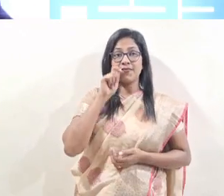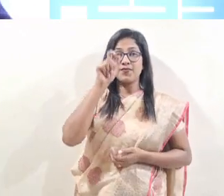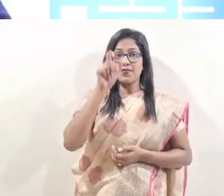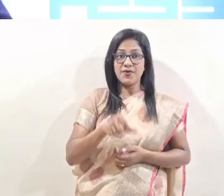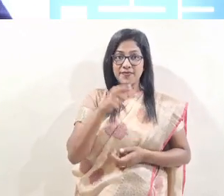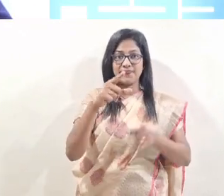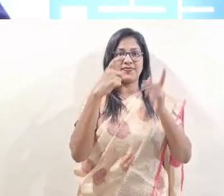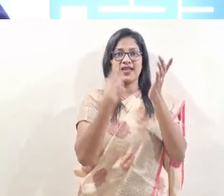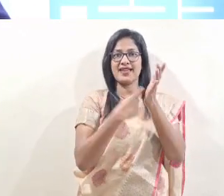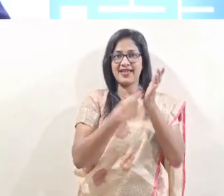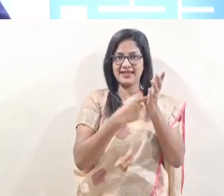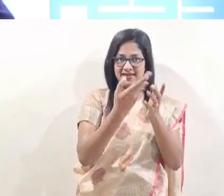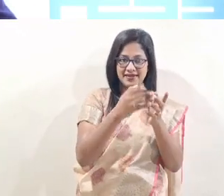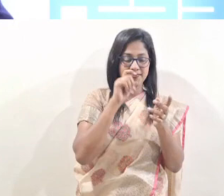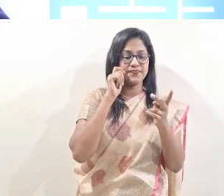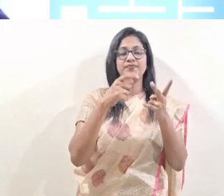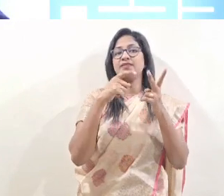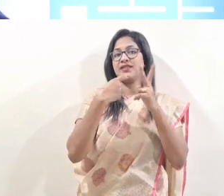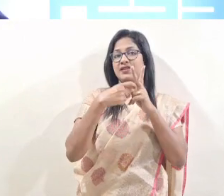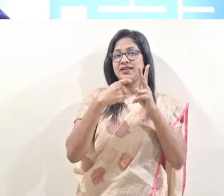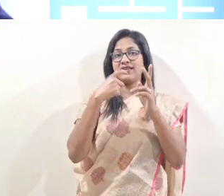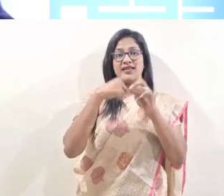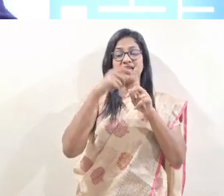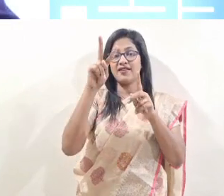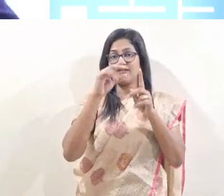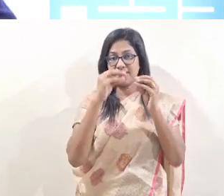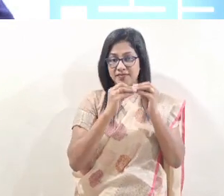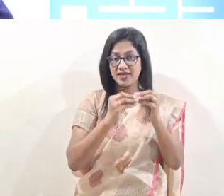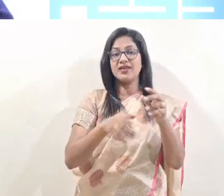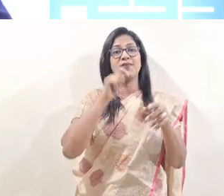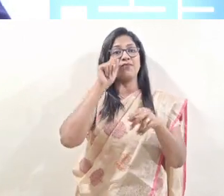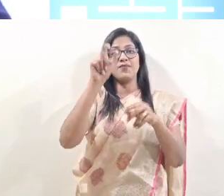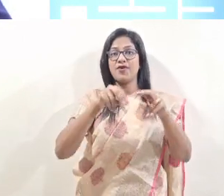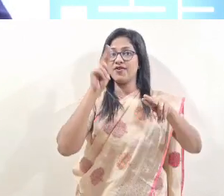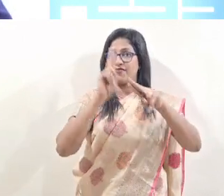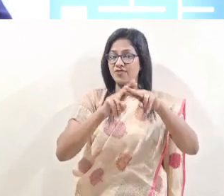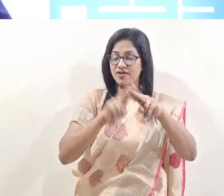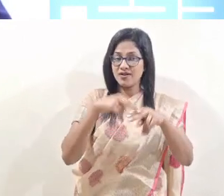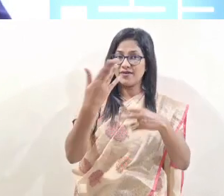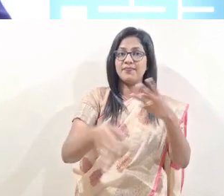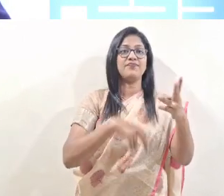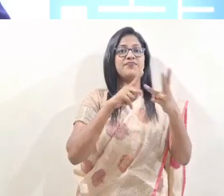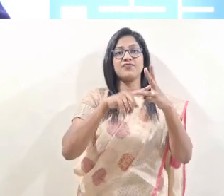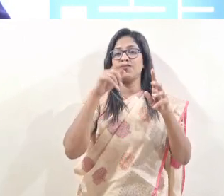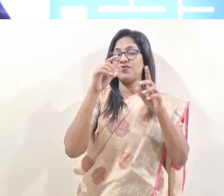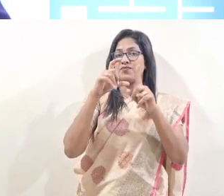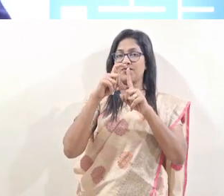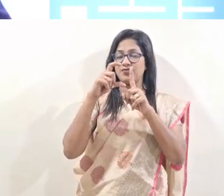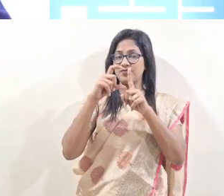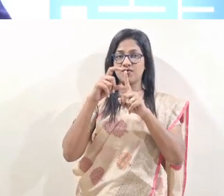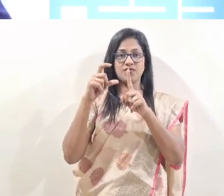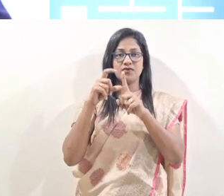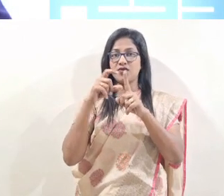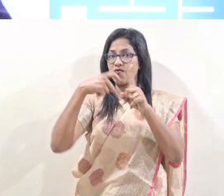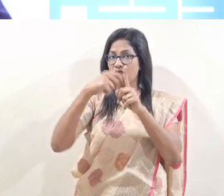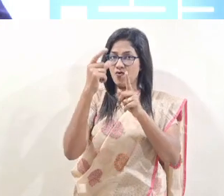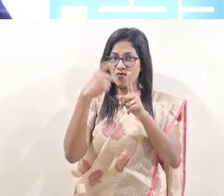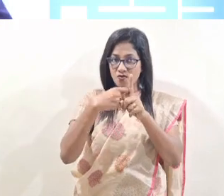Mr. Reddy, Mr. KVB Reddy, Mr. Fuller, Dr. Claus, Mr. D.K. Sinha,